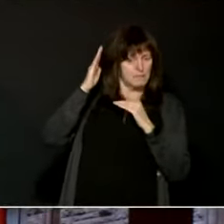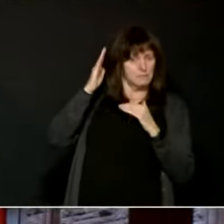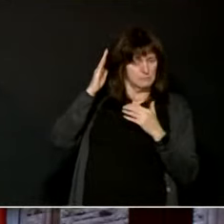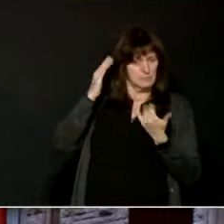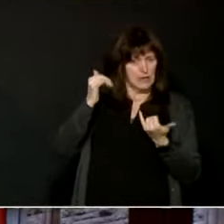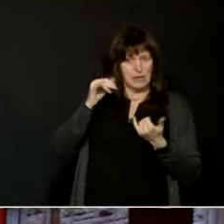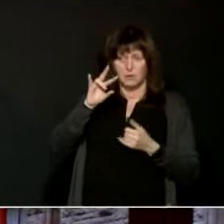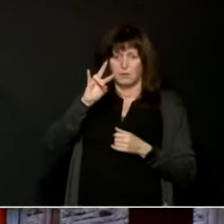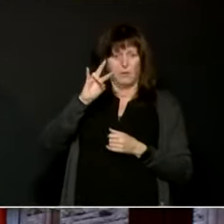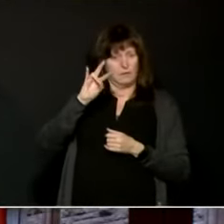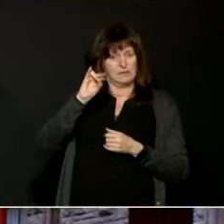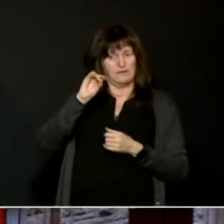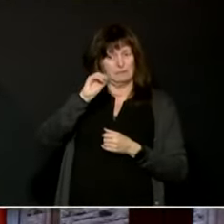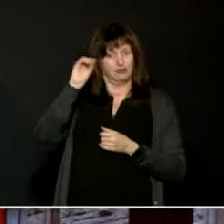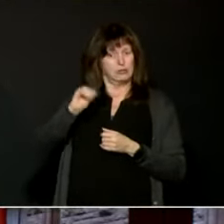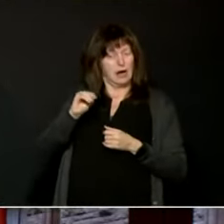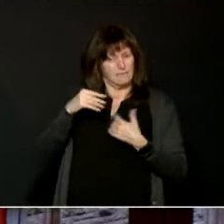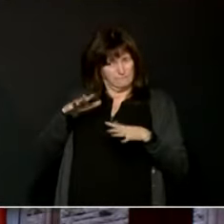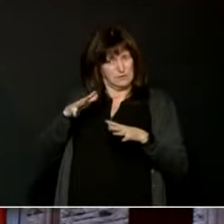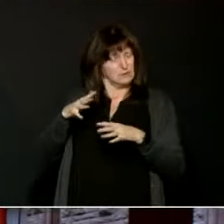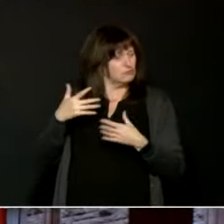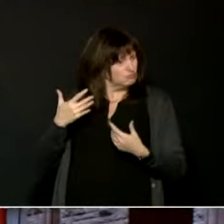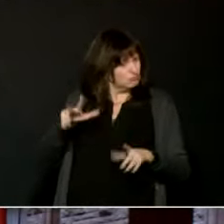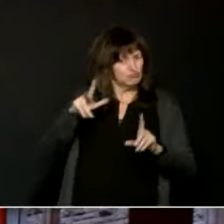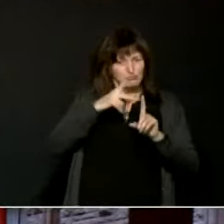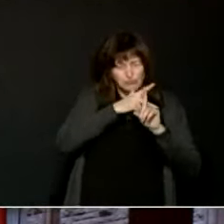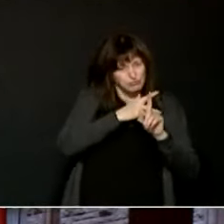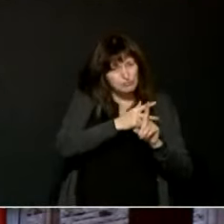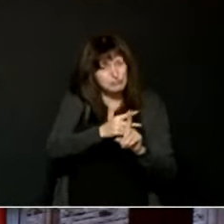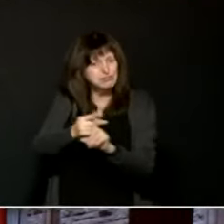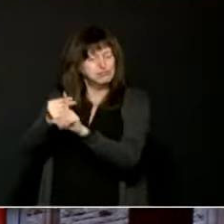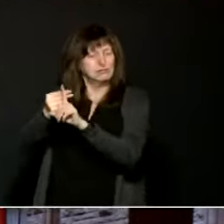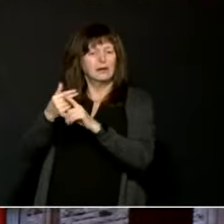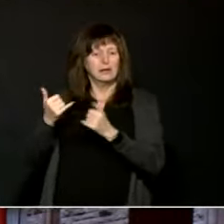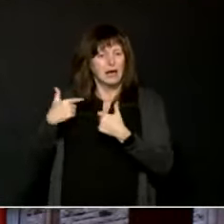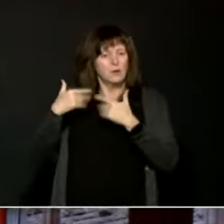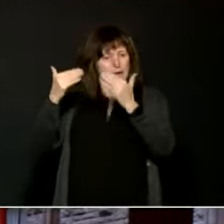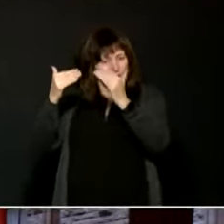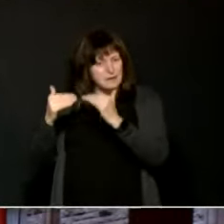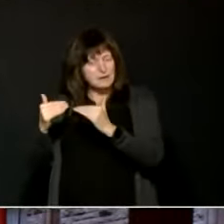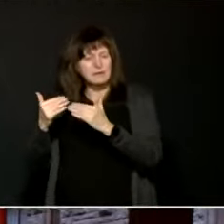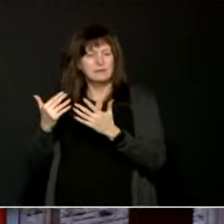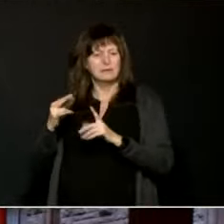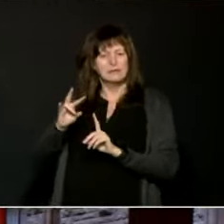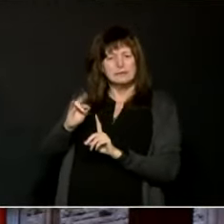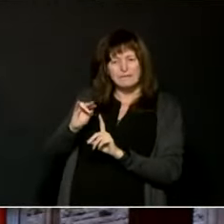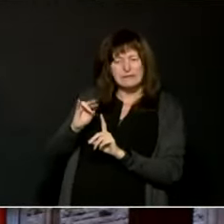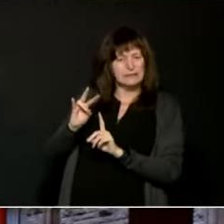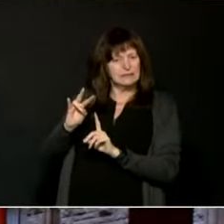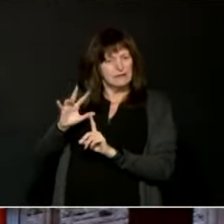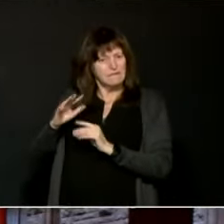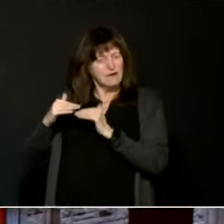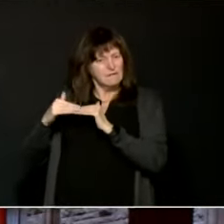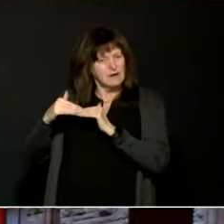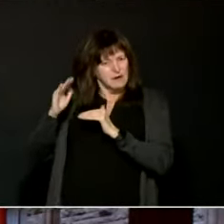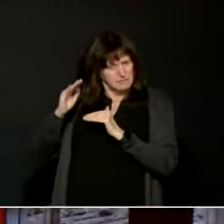now on our 75 to 80s, and then now the 70 to 75-year-olds as well. So we're continuing to look at